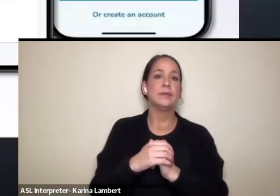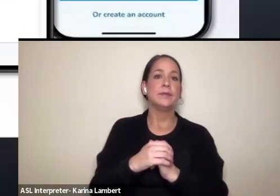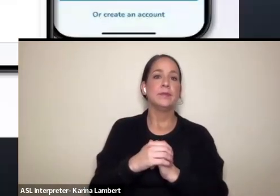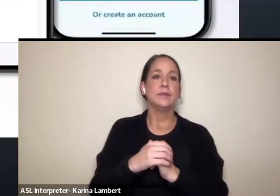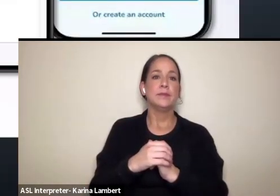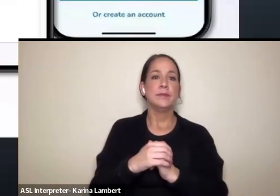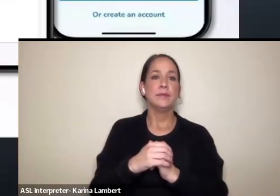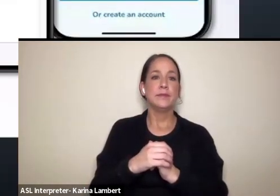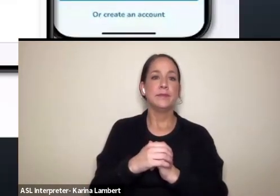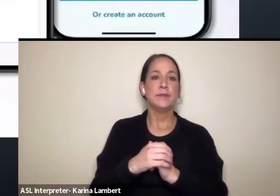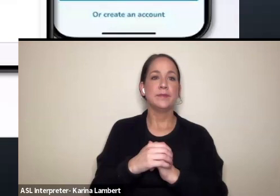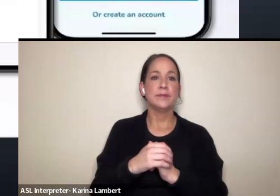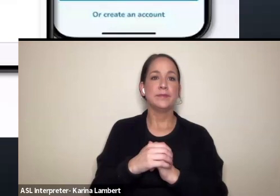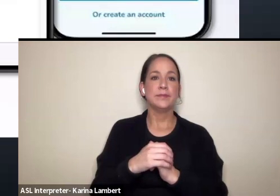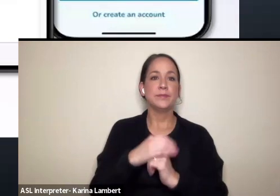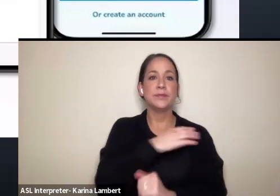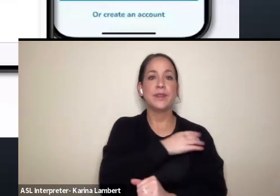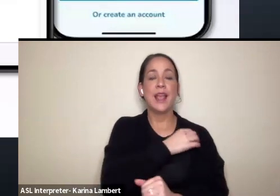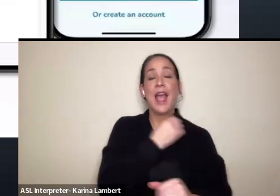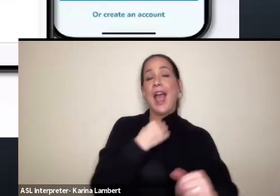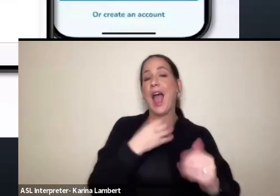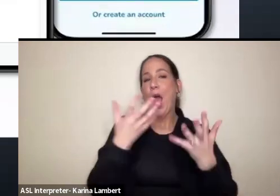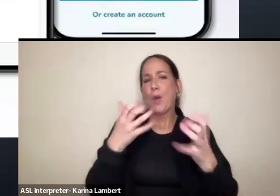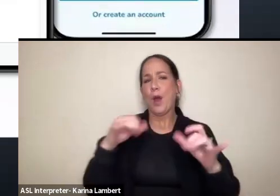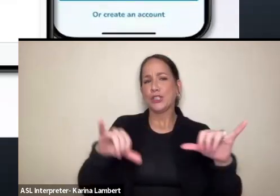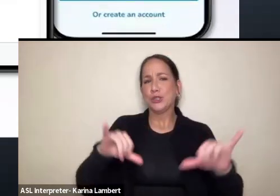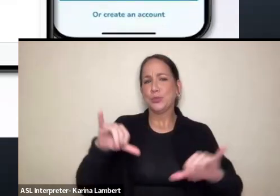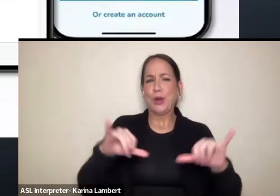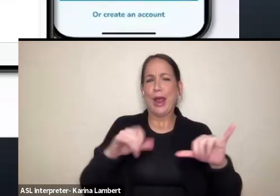Oh, this is just, I just wanted to brag a little bit more about this.